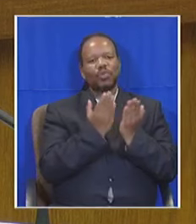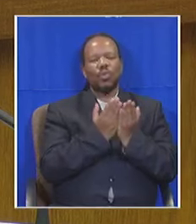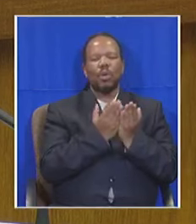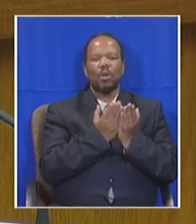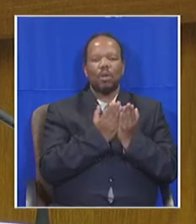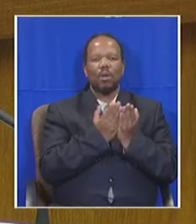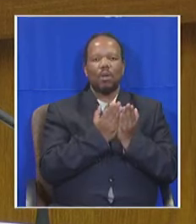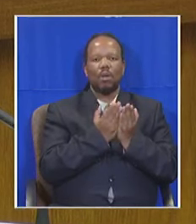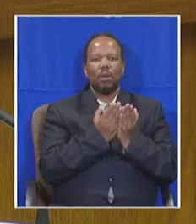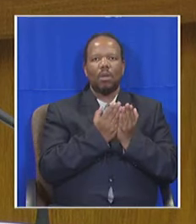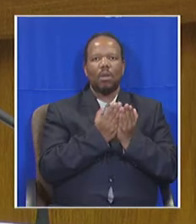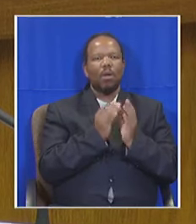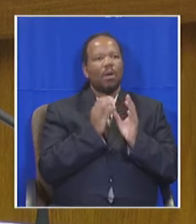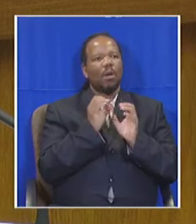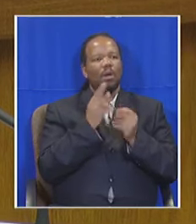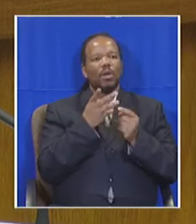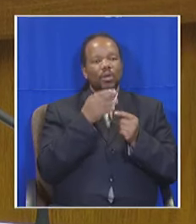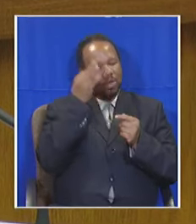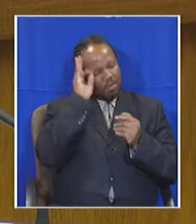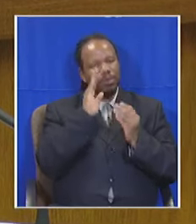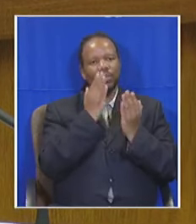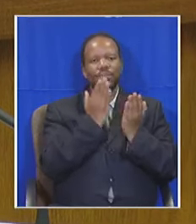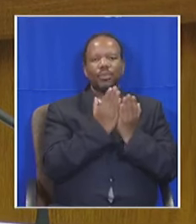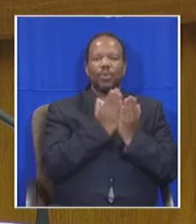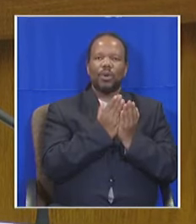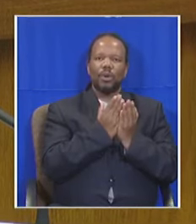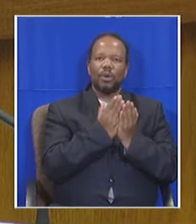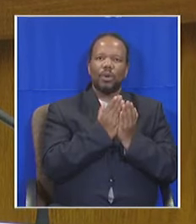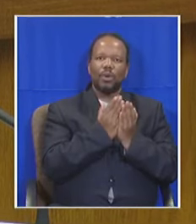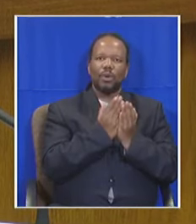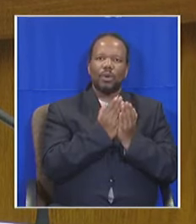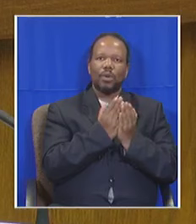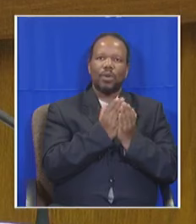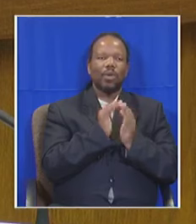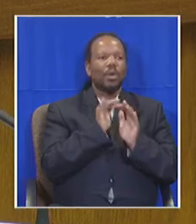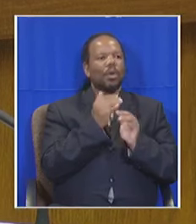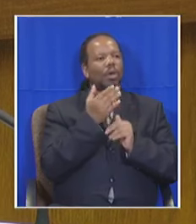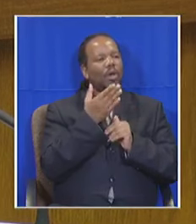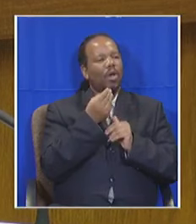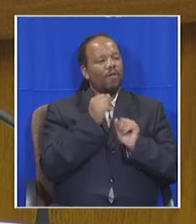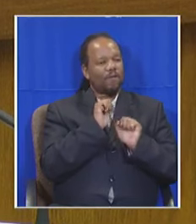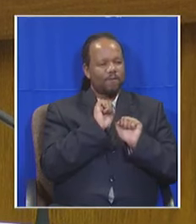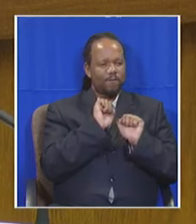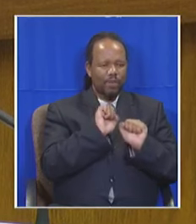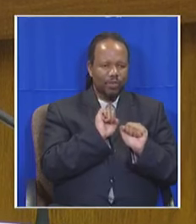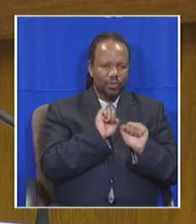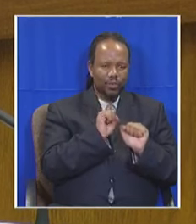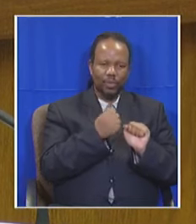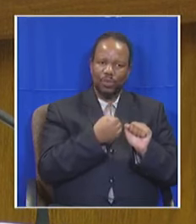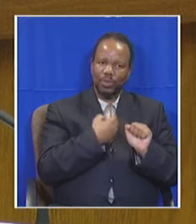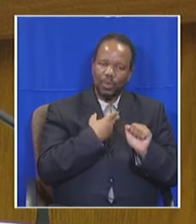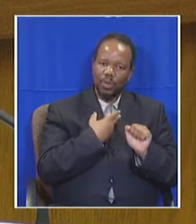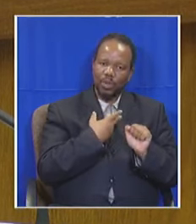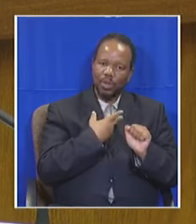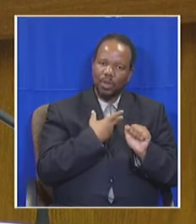than half of our school's youth to a future of unemployment